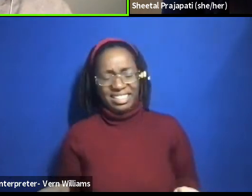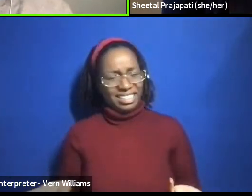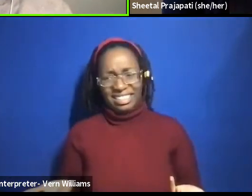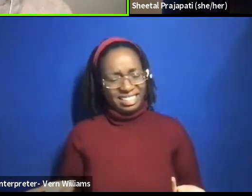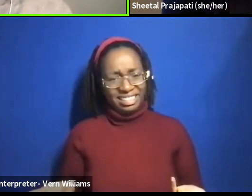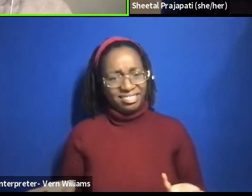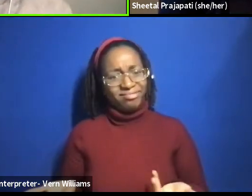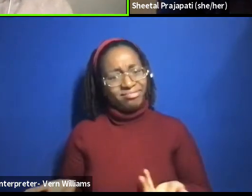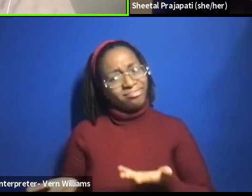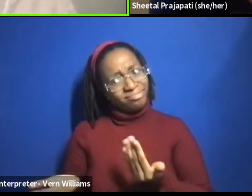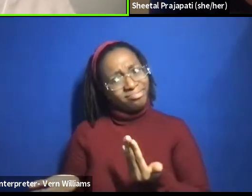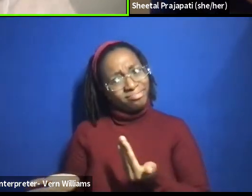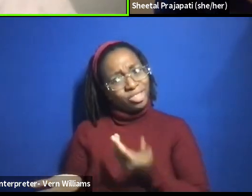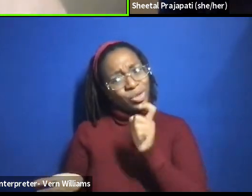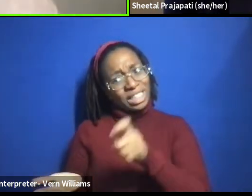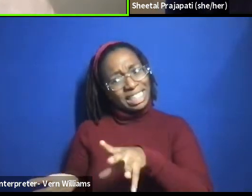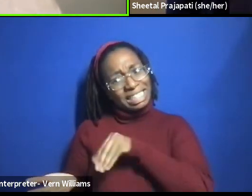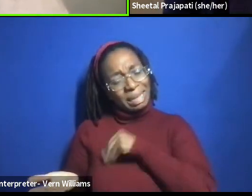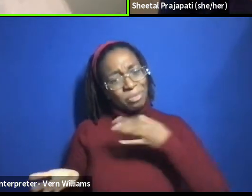to take some credit,